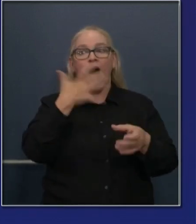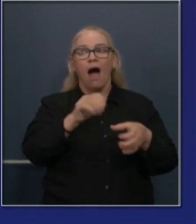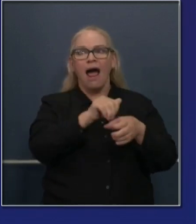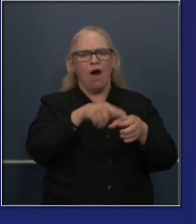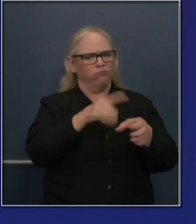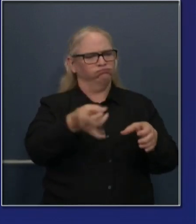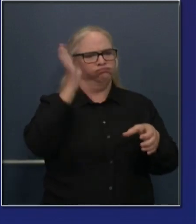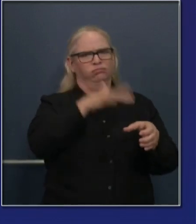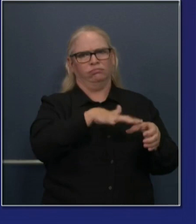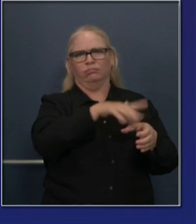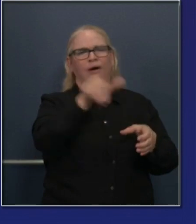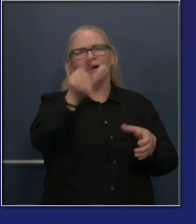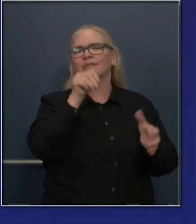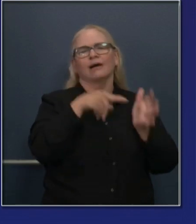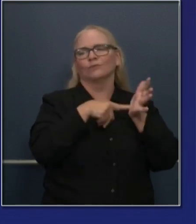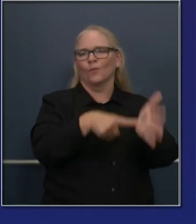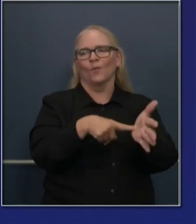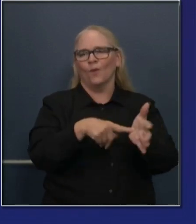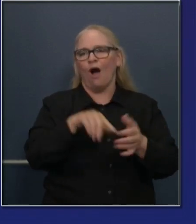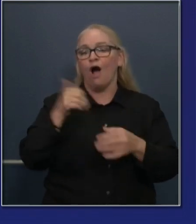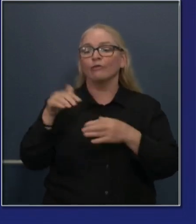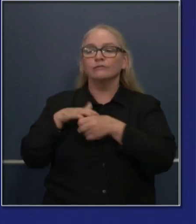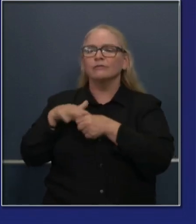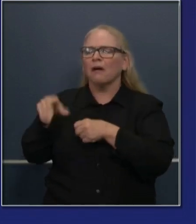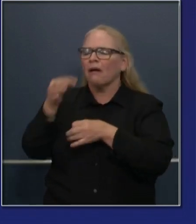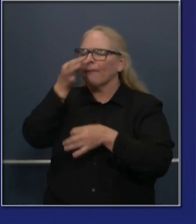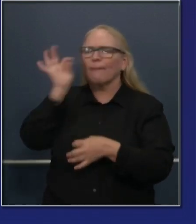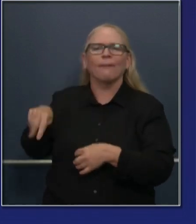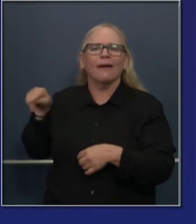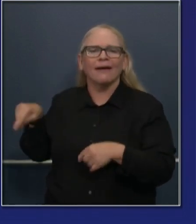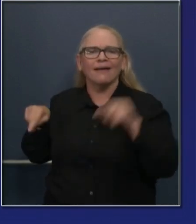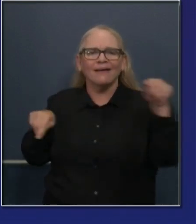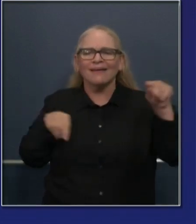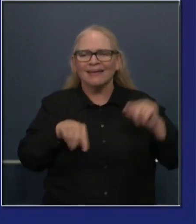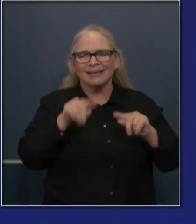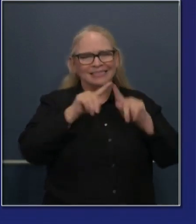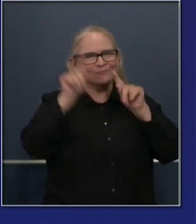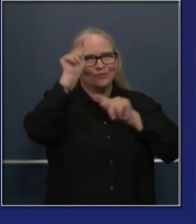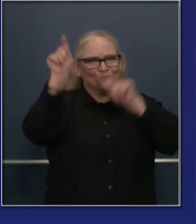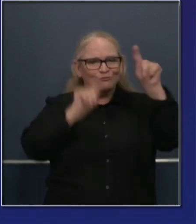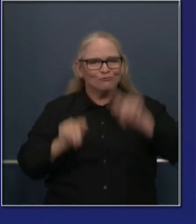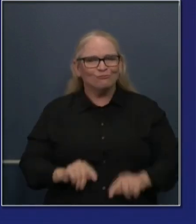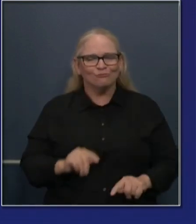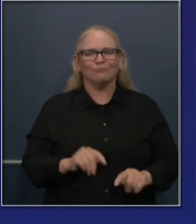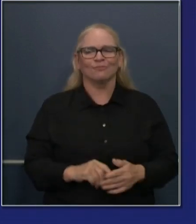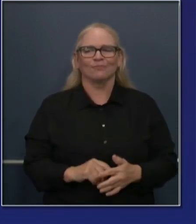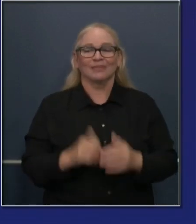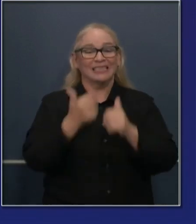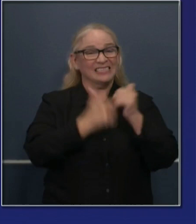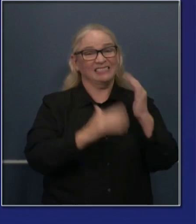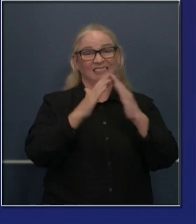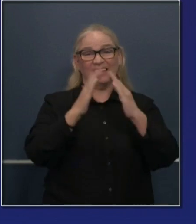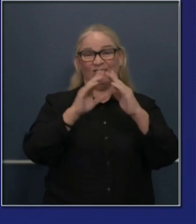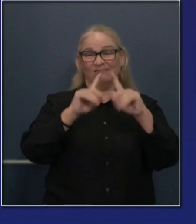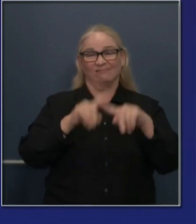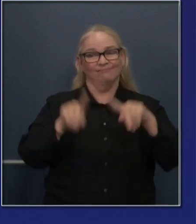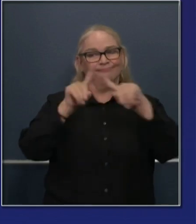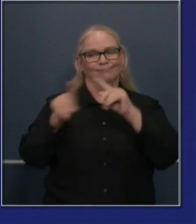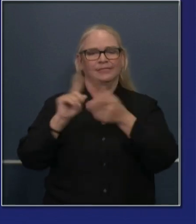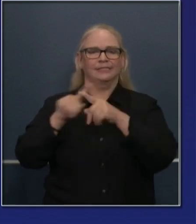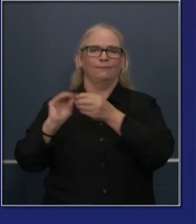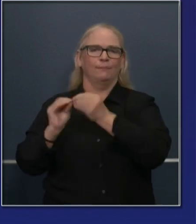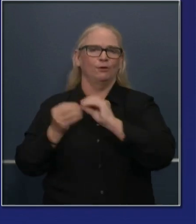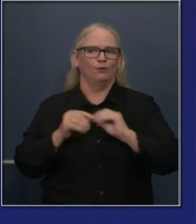different conditions, and different realities as it relates to hospital capacity and the like. But 9%